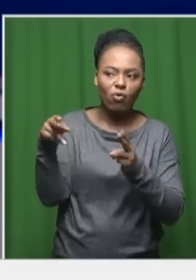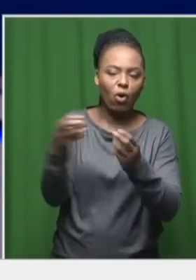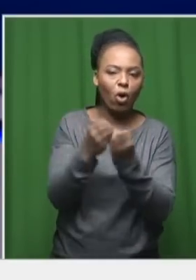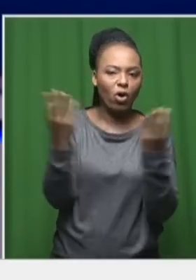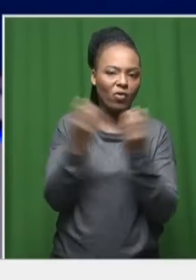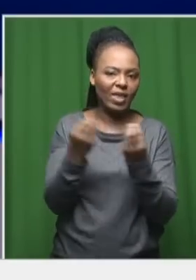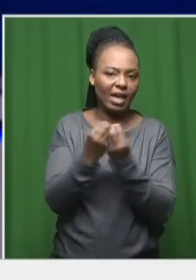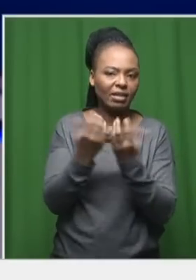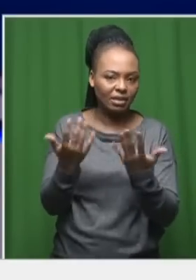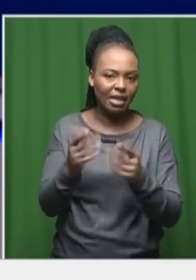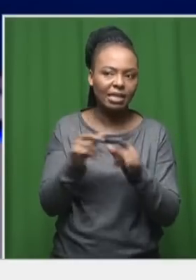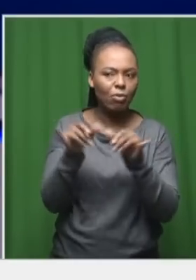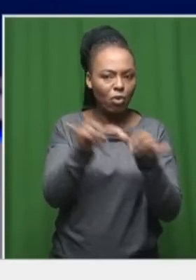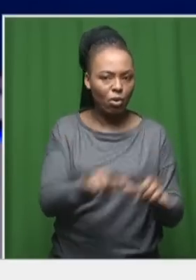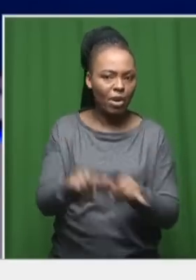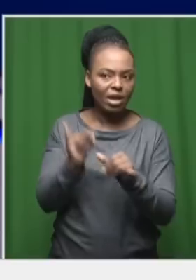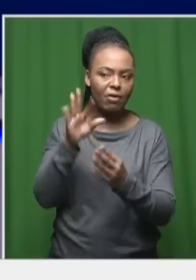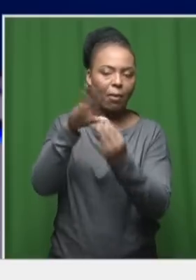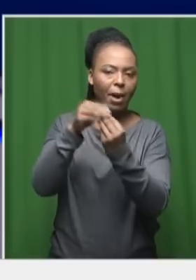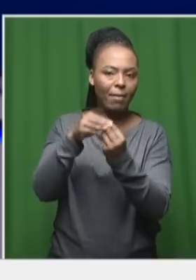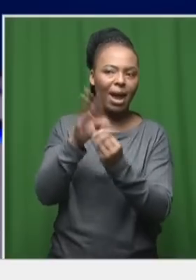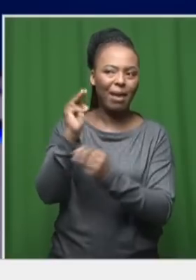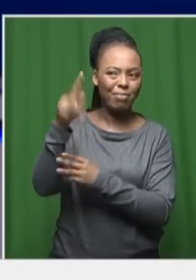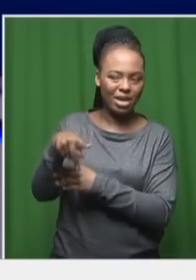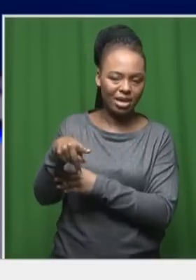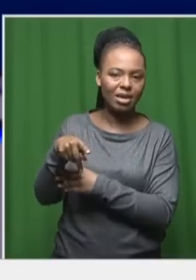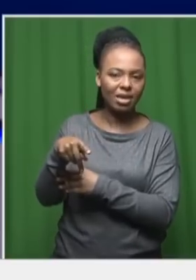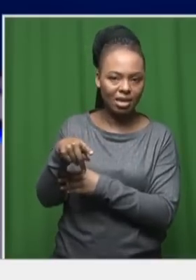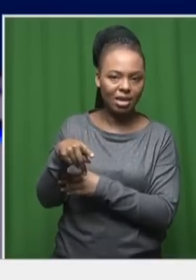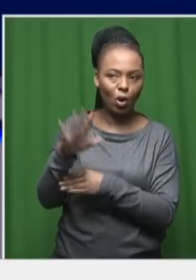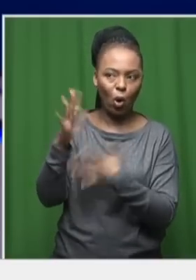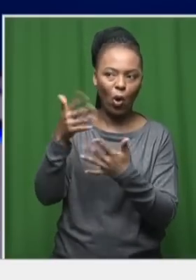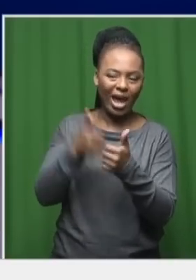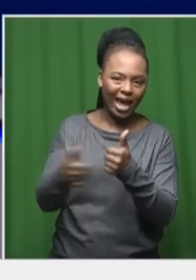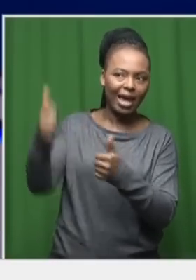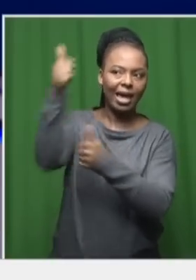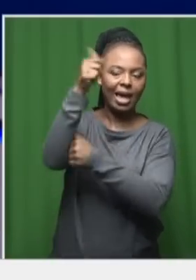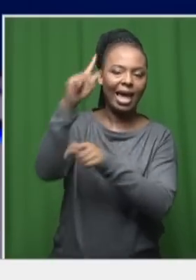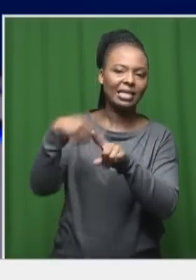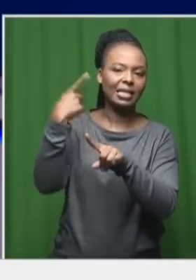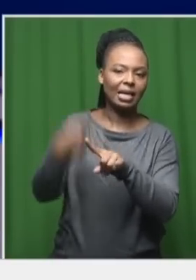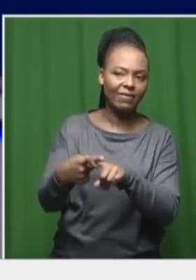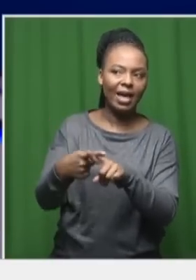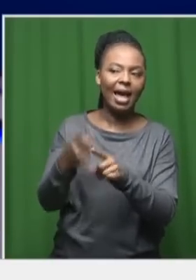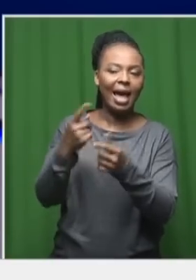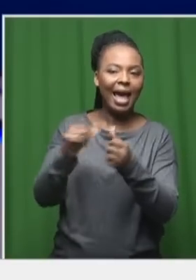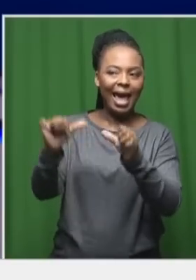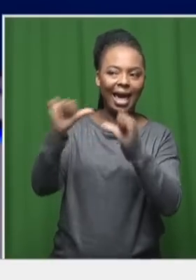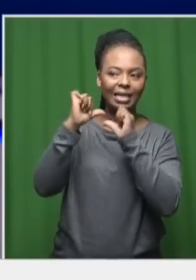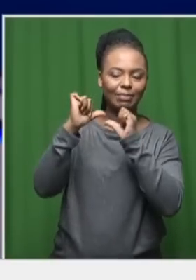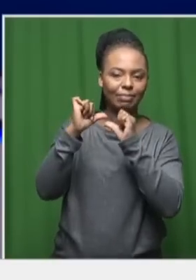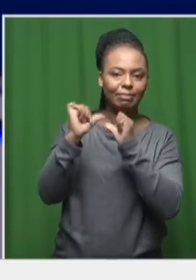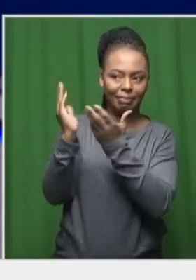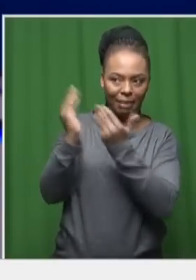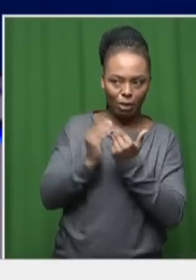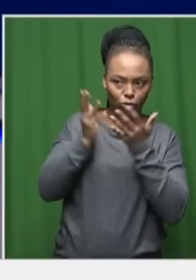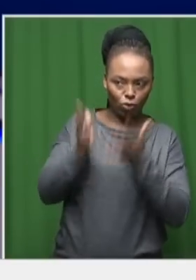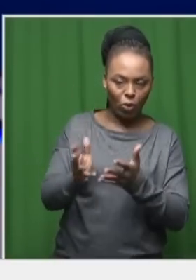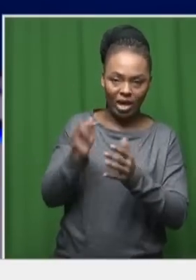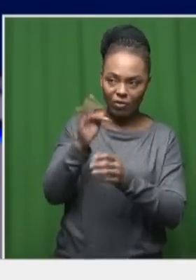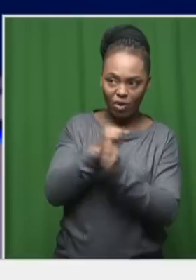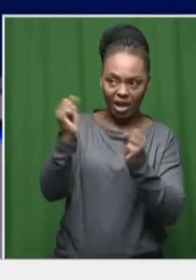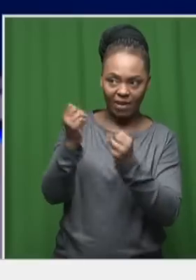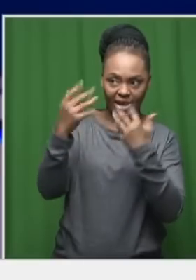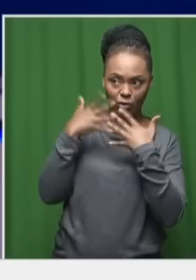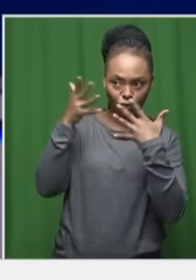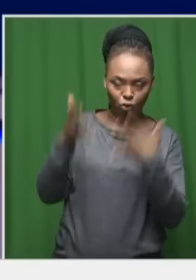common agreement to say, if you are a member of parliament, if you are the executive, what we expect in return is this. If you do not give that, do not expect anything